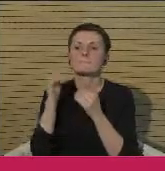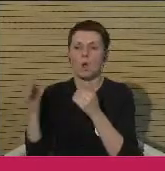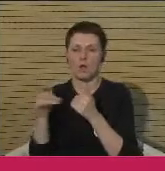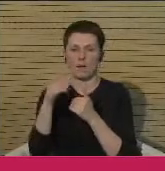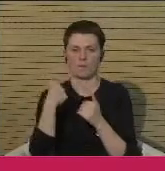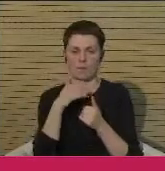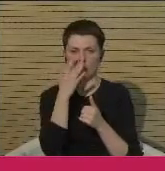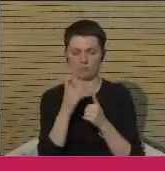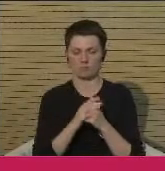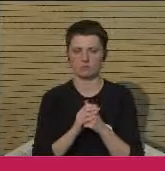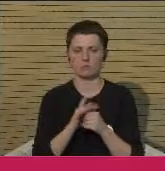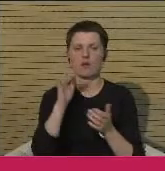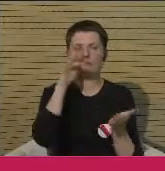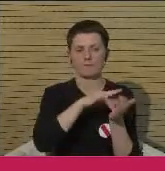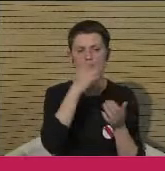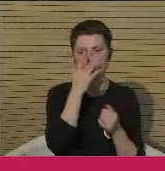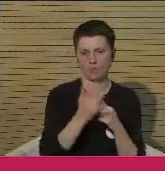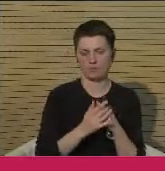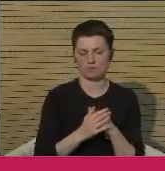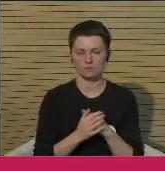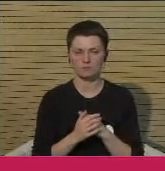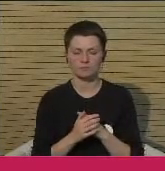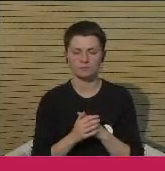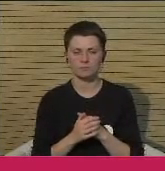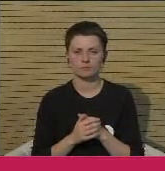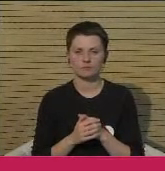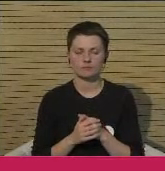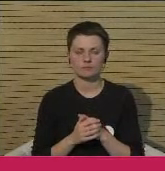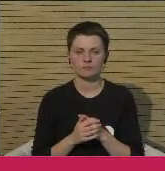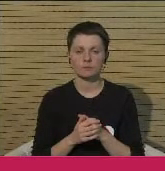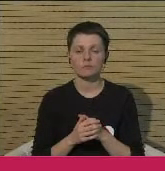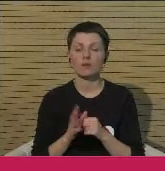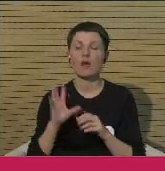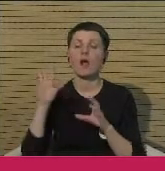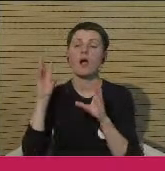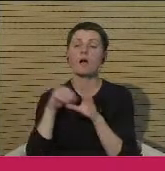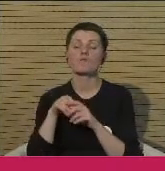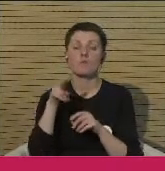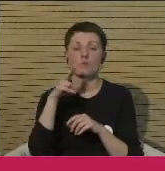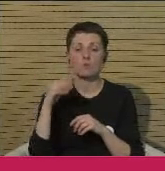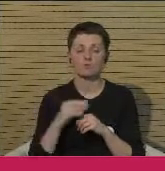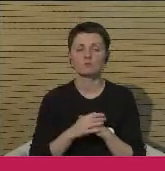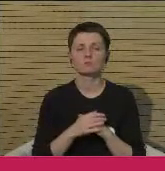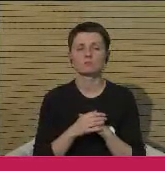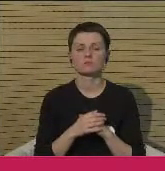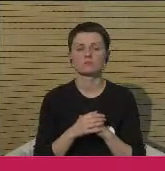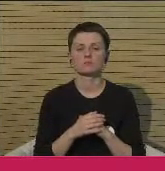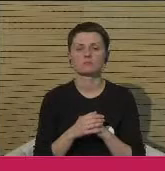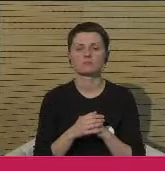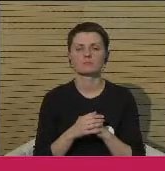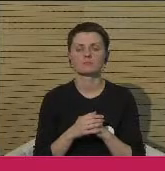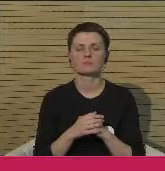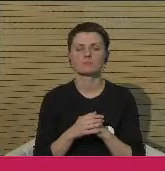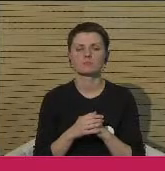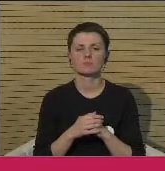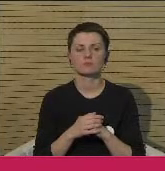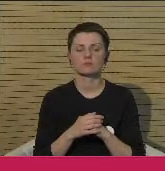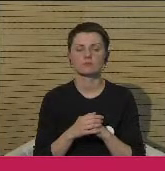beyond or without participation of Belarus. within European